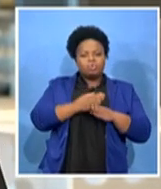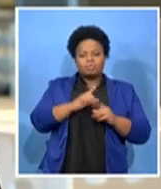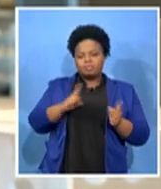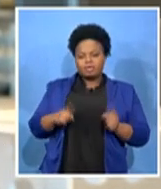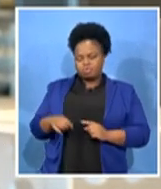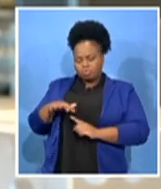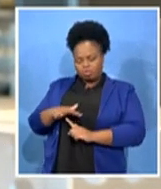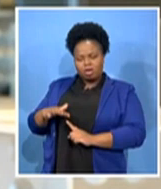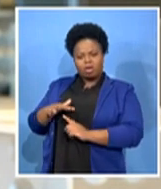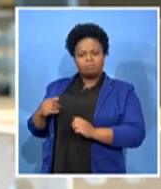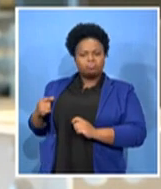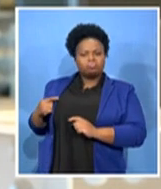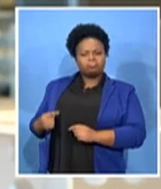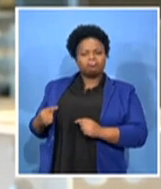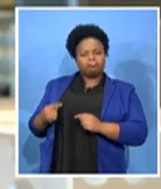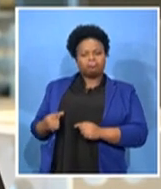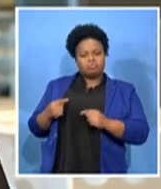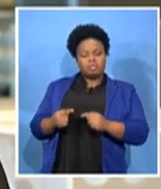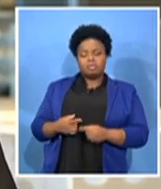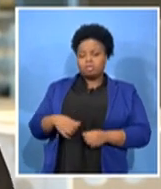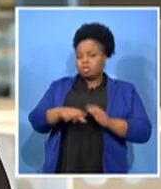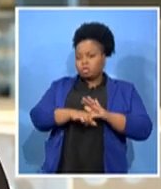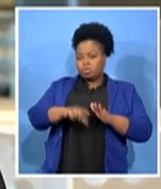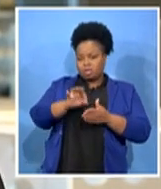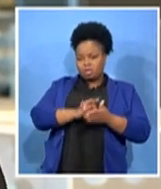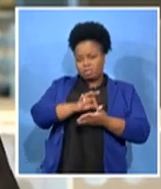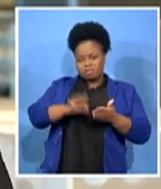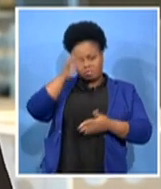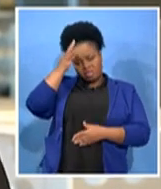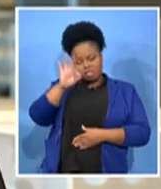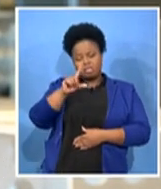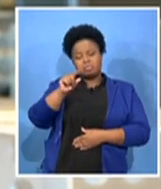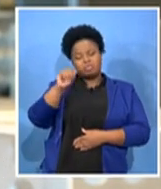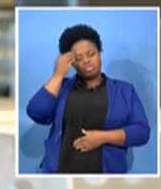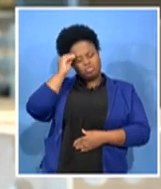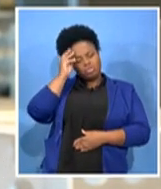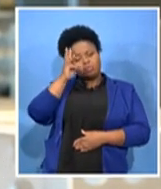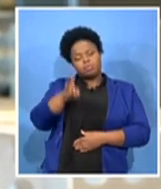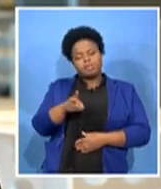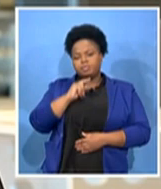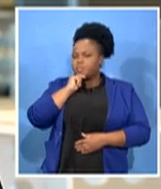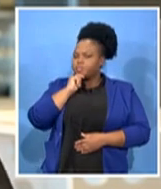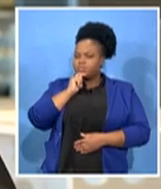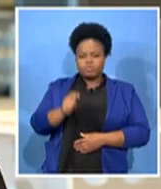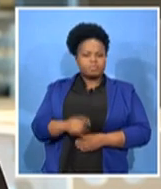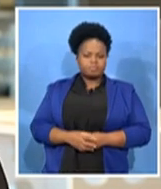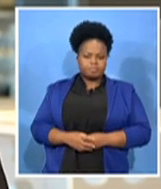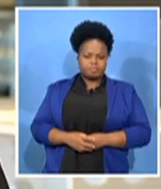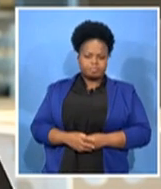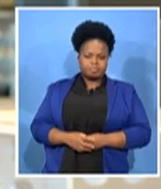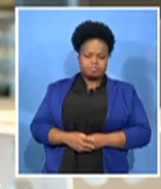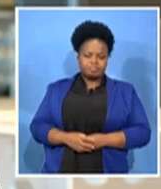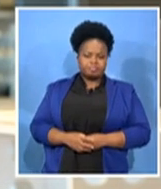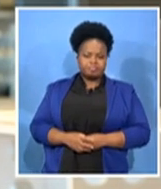the local government election, is going to be a very interesting phenomenon to watch, because a lot